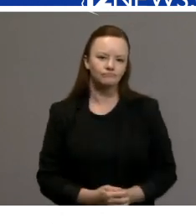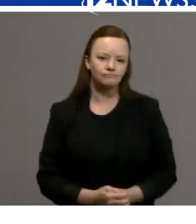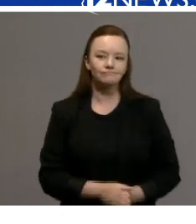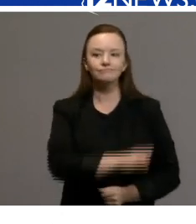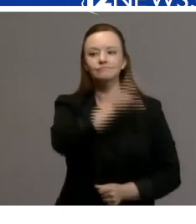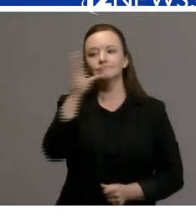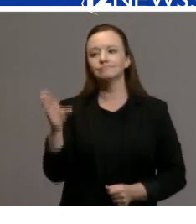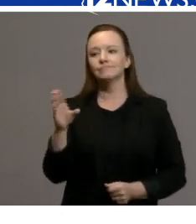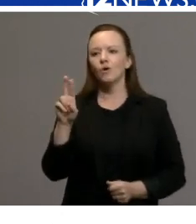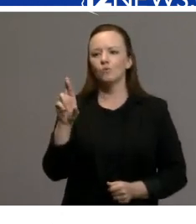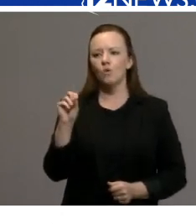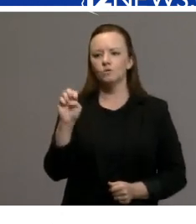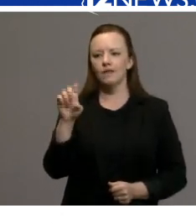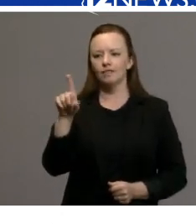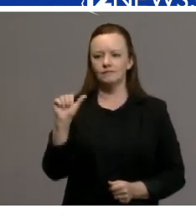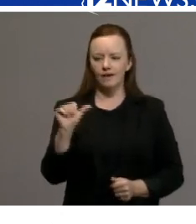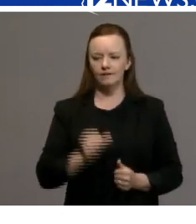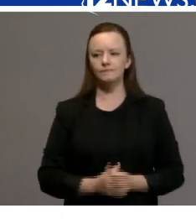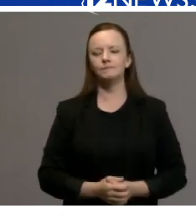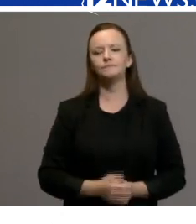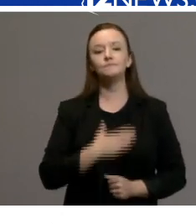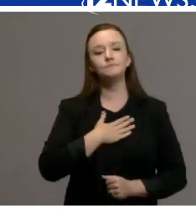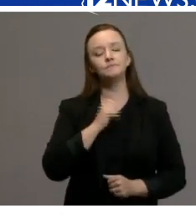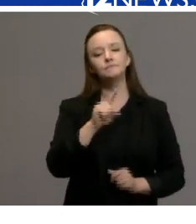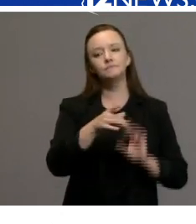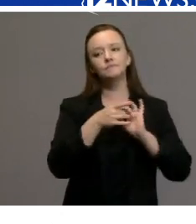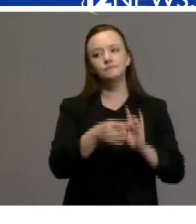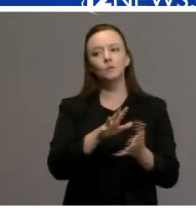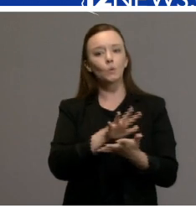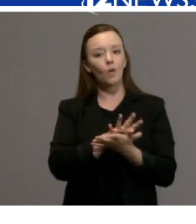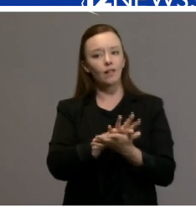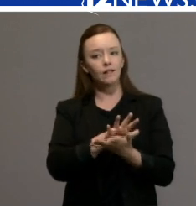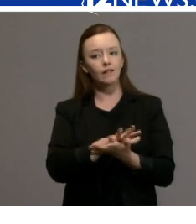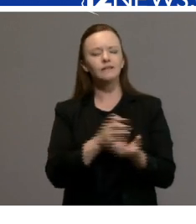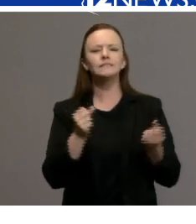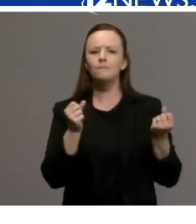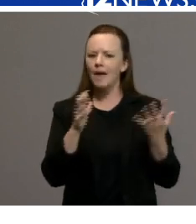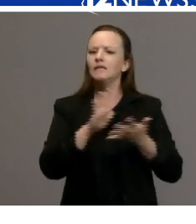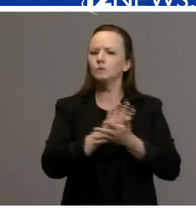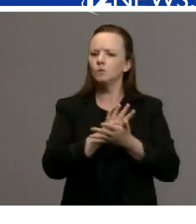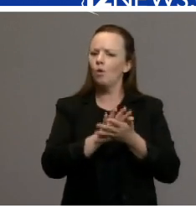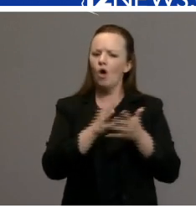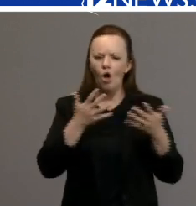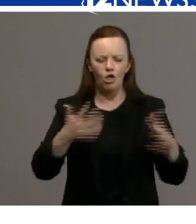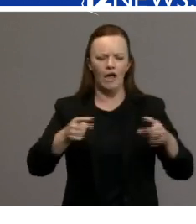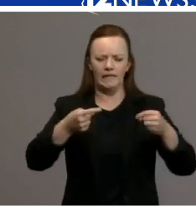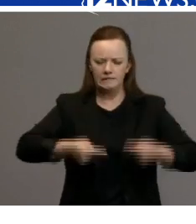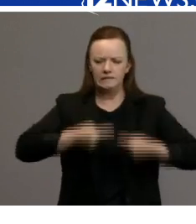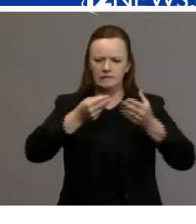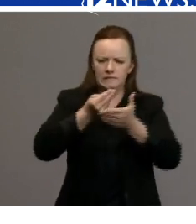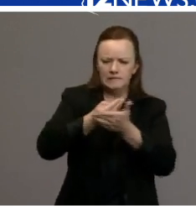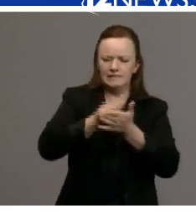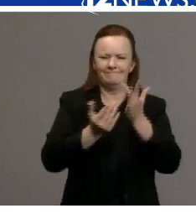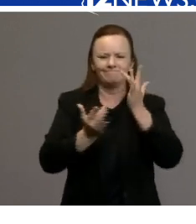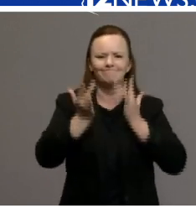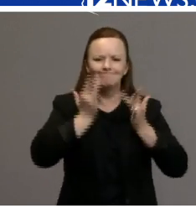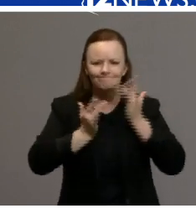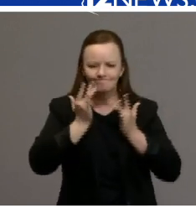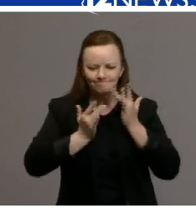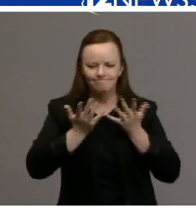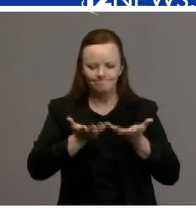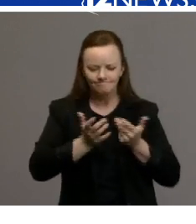My question's regarding schools. A lot of them are already struggling financially. Are there any plans to provide them